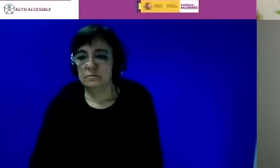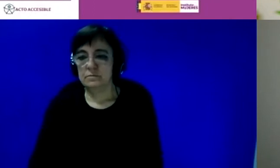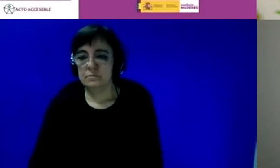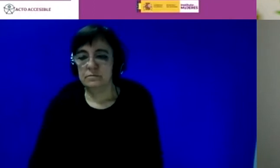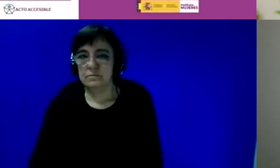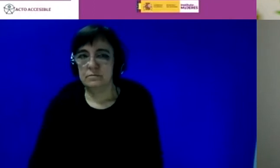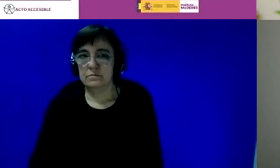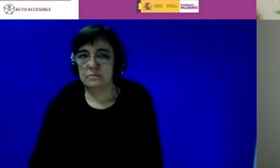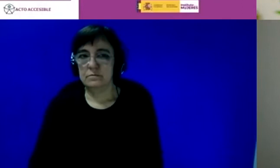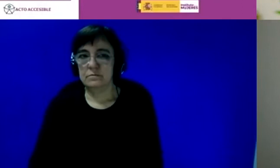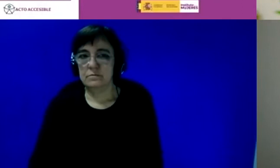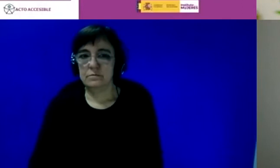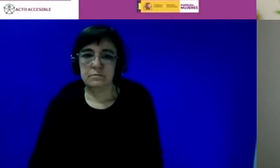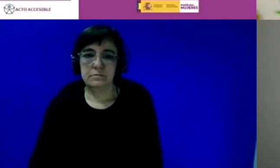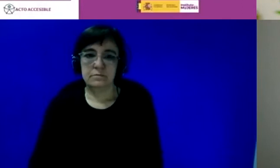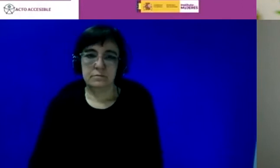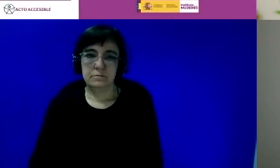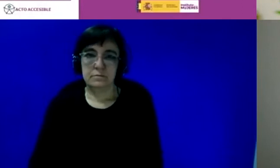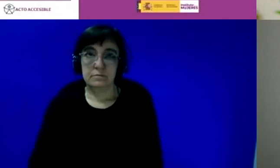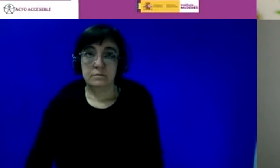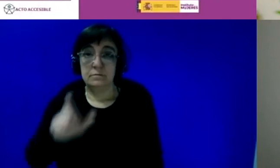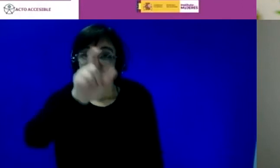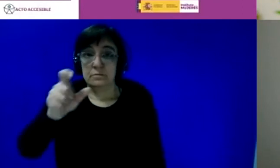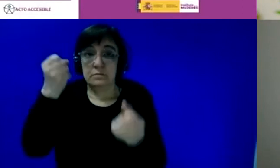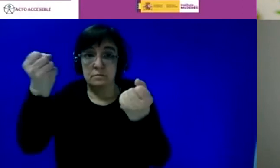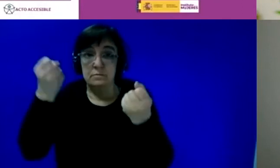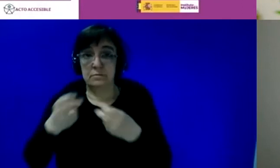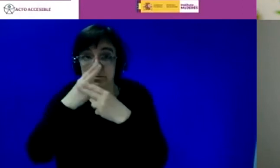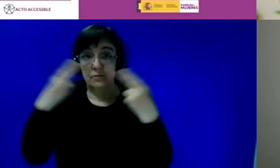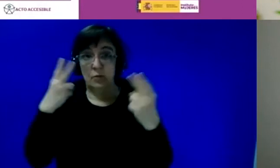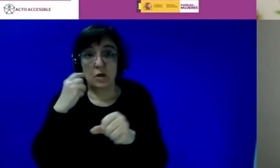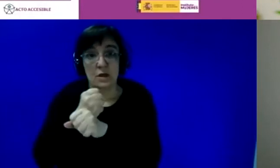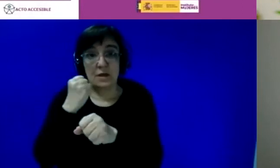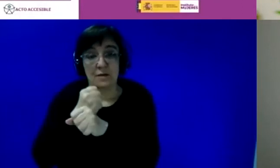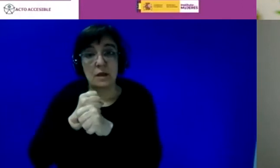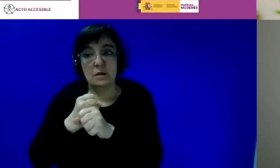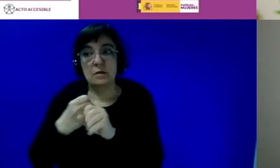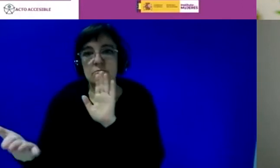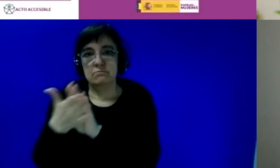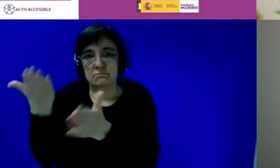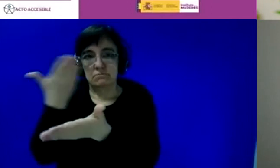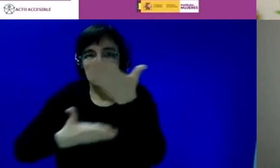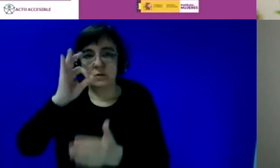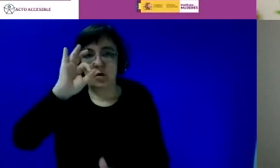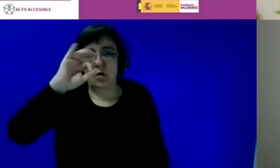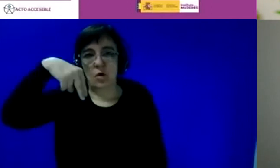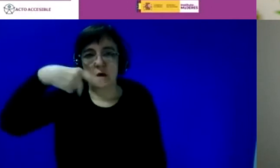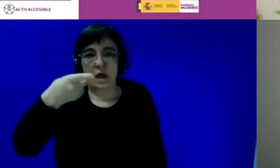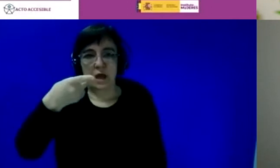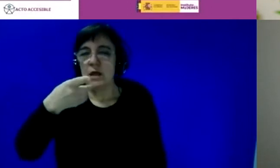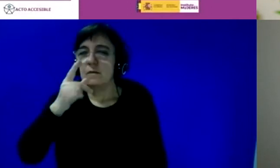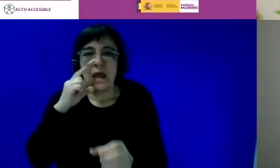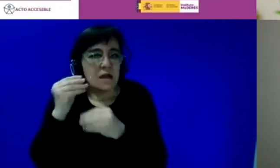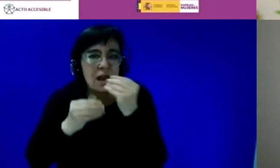public authorities work together with non-governmental organizations, and they are doing the best they can. There is a lot